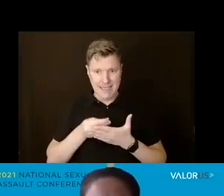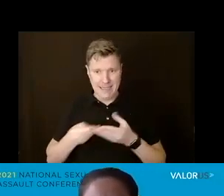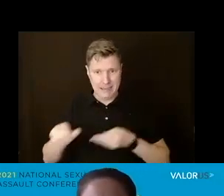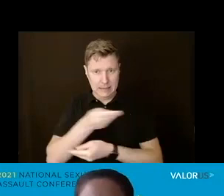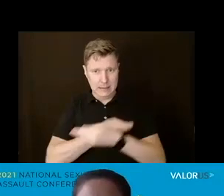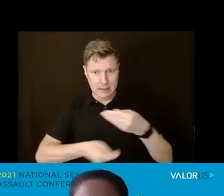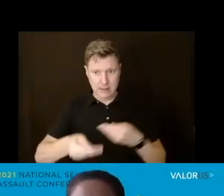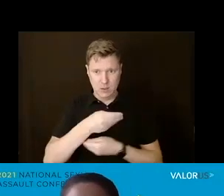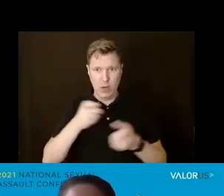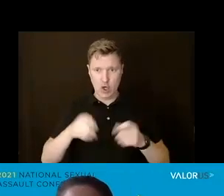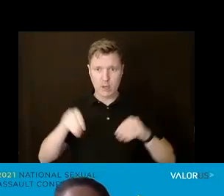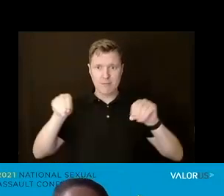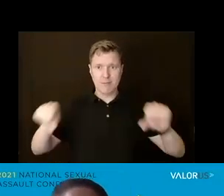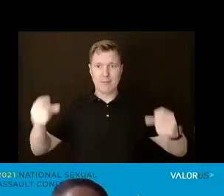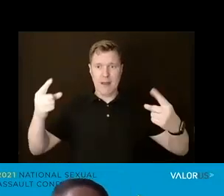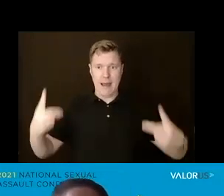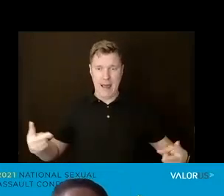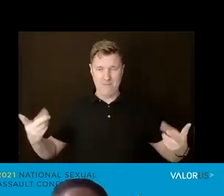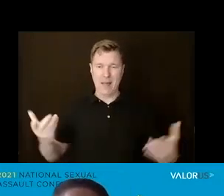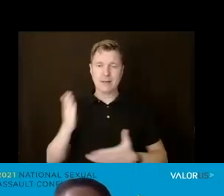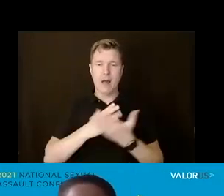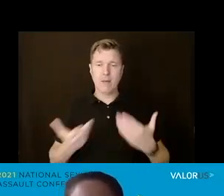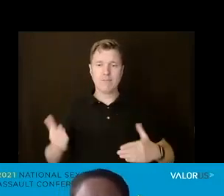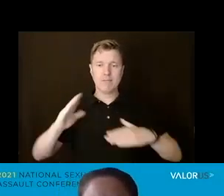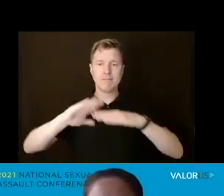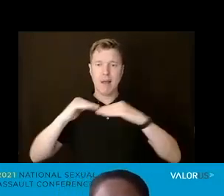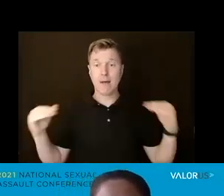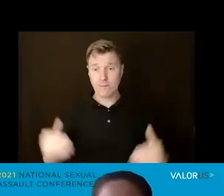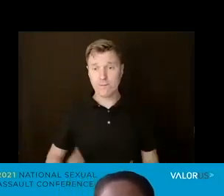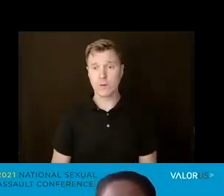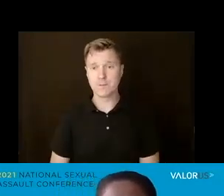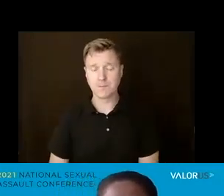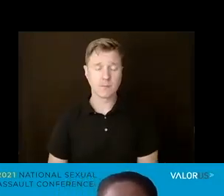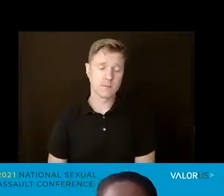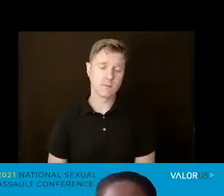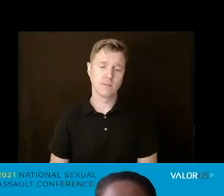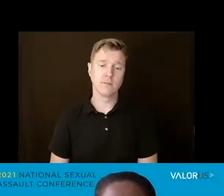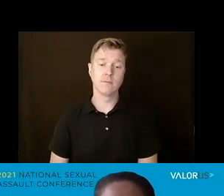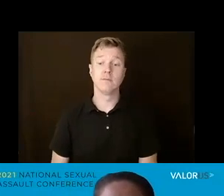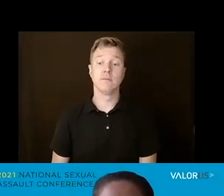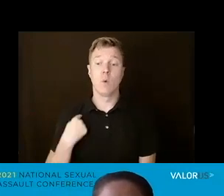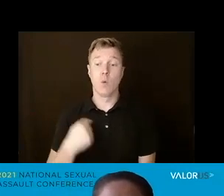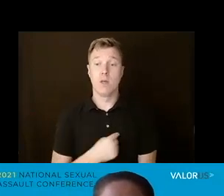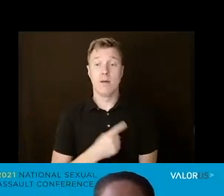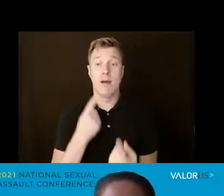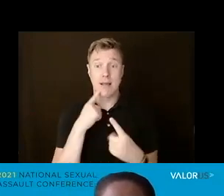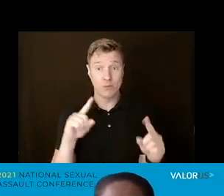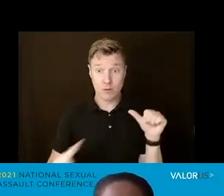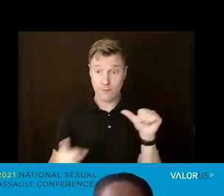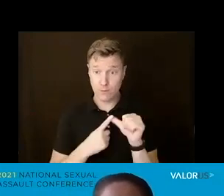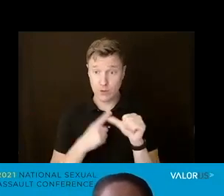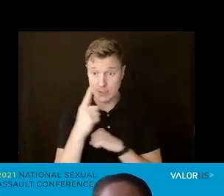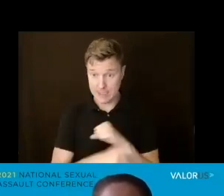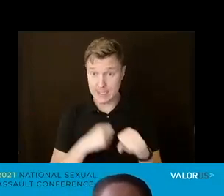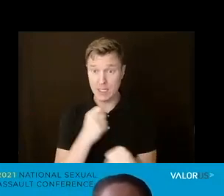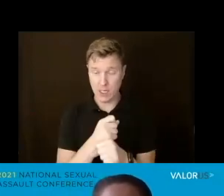team up by a certain level. And what we were able to accomplish in the first year was, you know, a